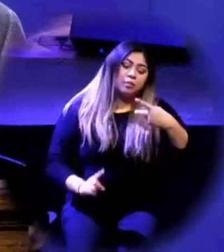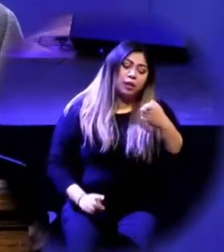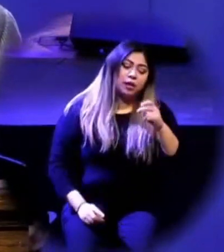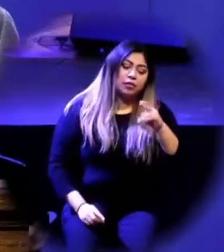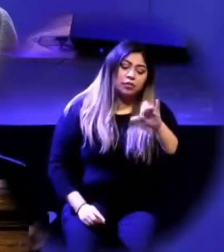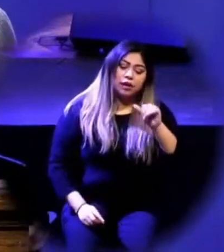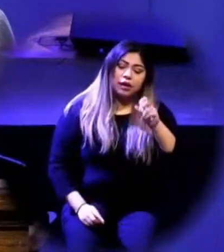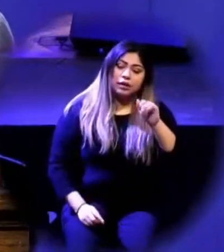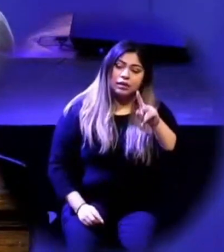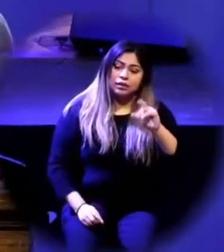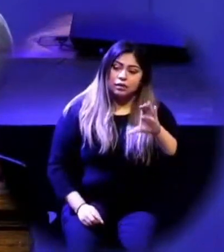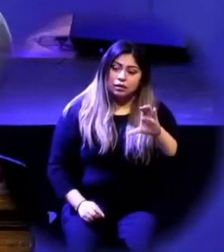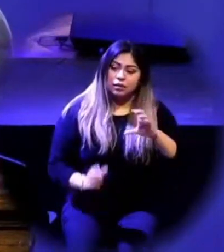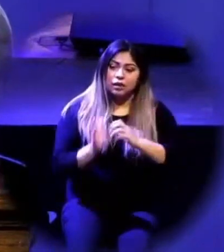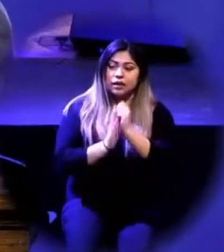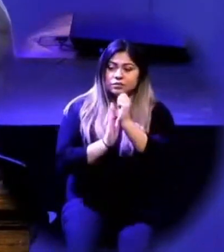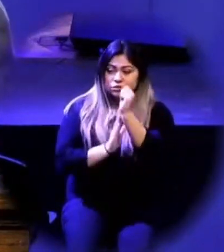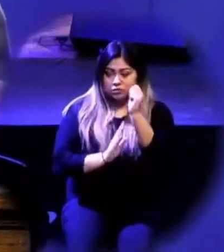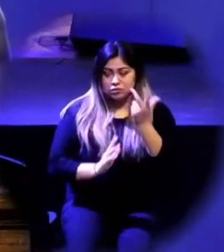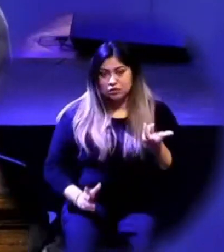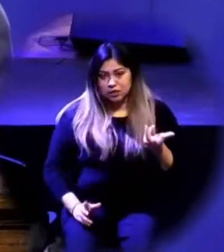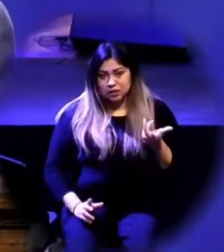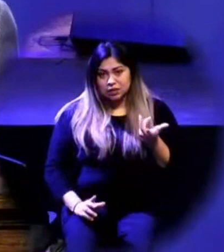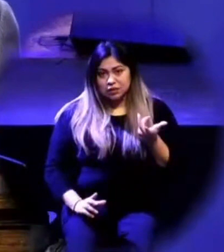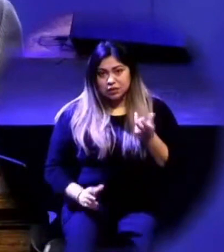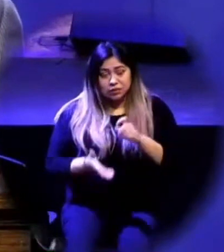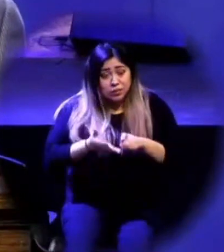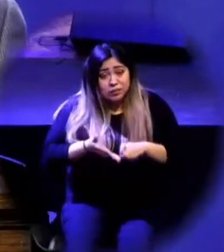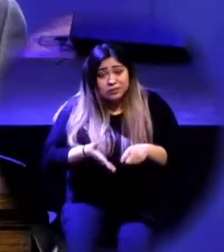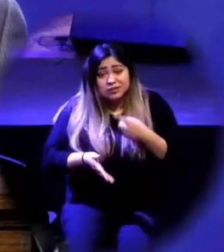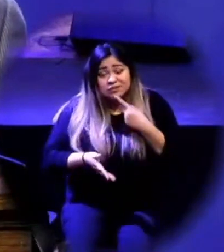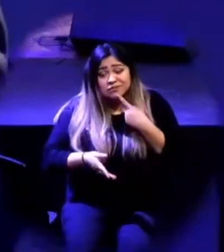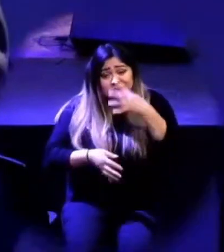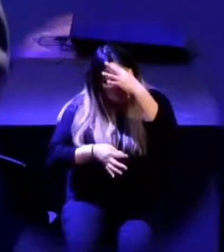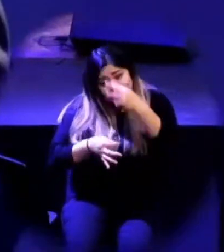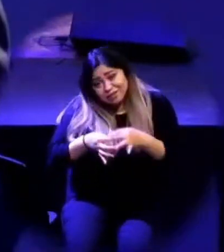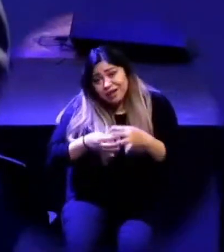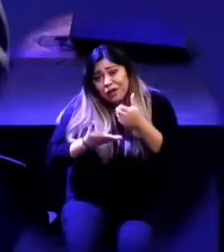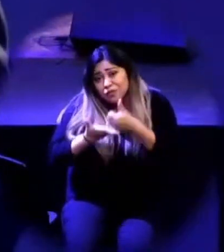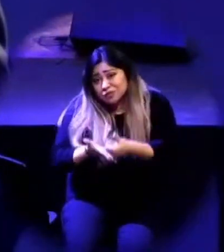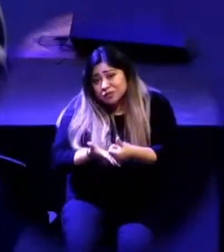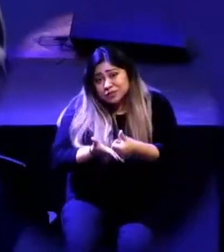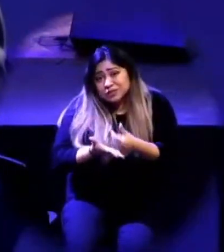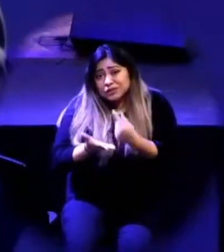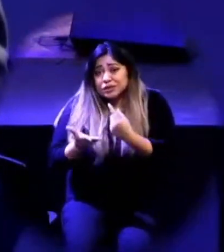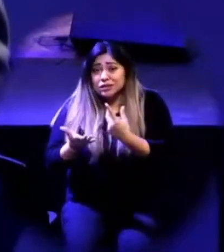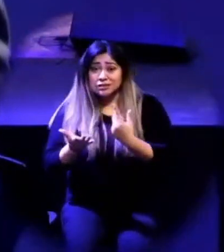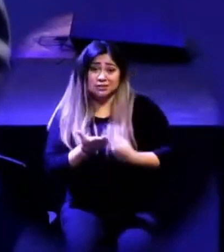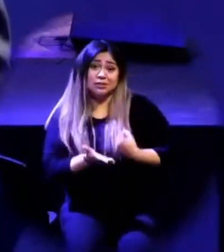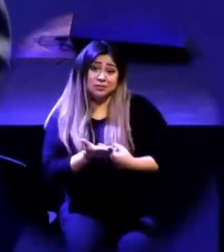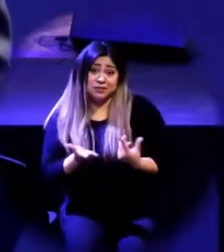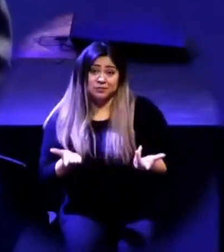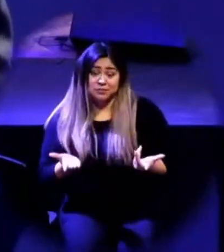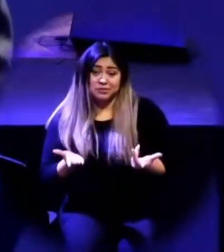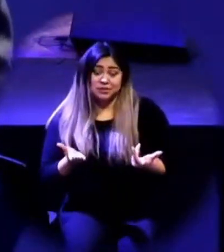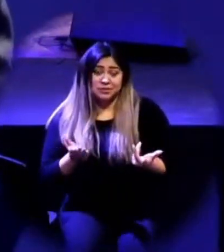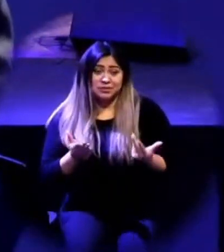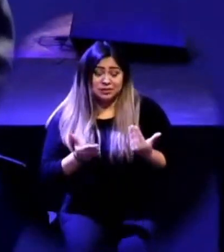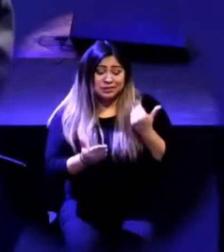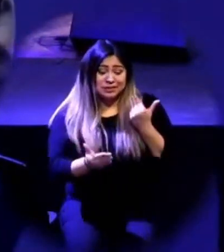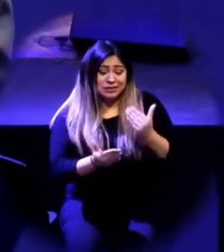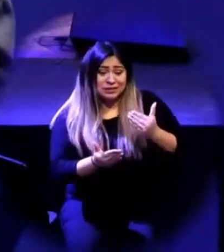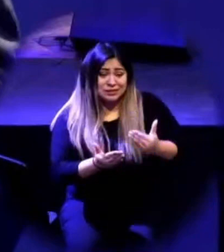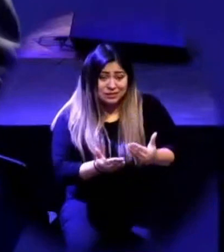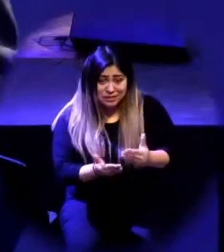Atlantic magazine in which he talked about how his faith helps and sometimes doesn't help as he approaches his own death.